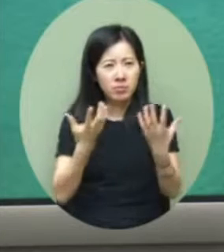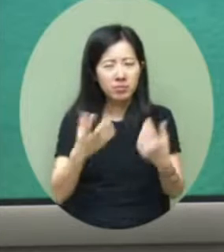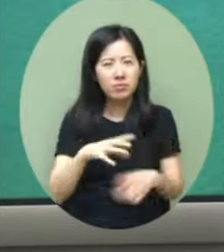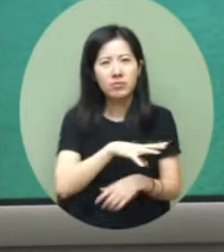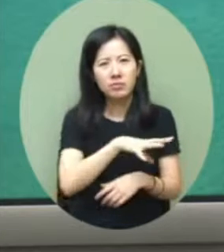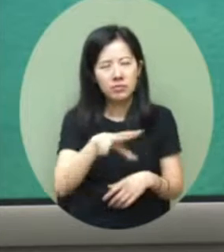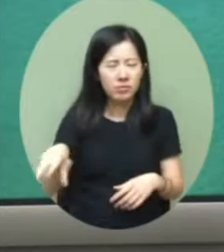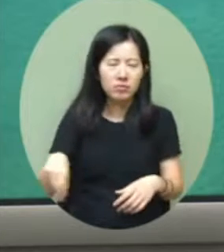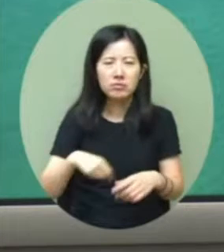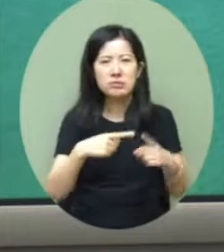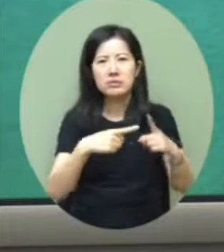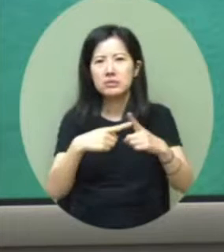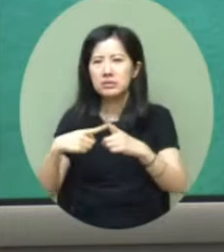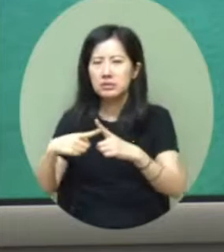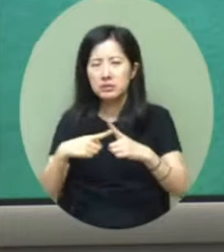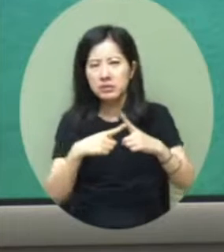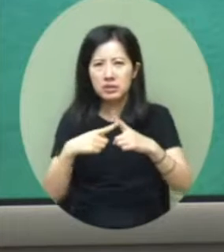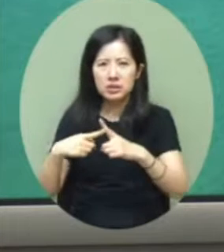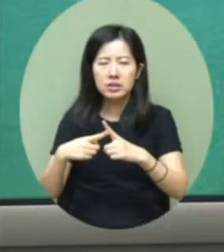I must say